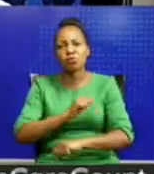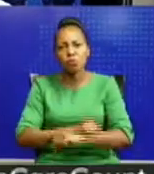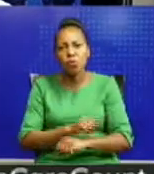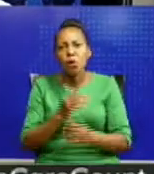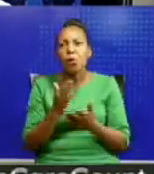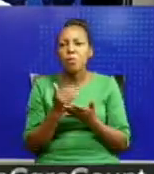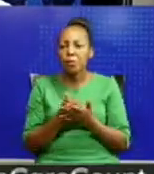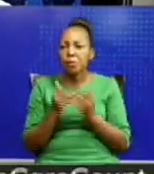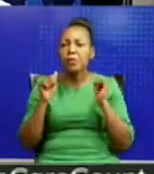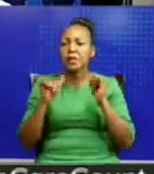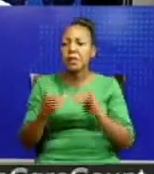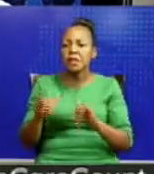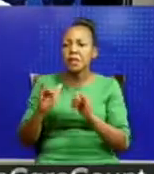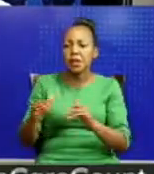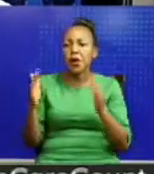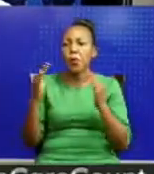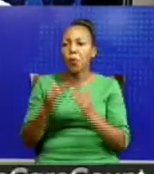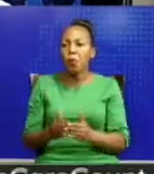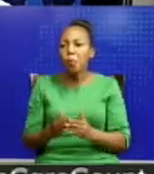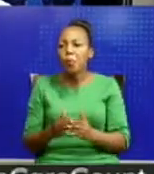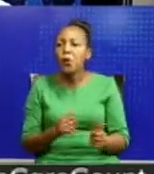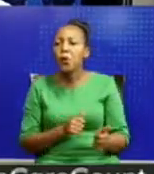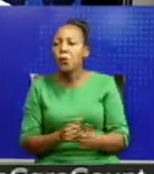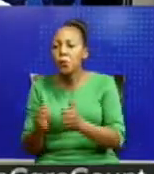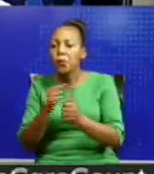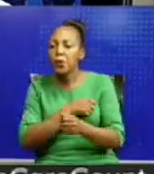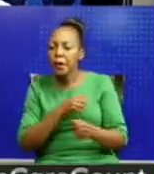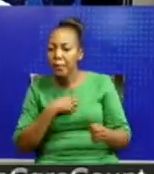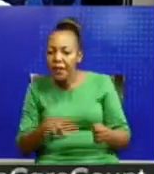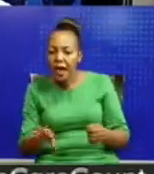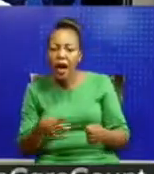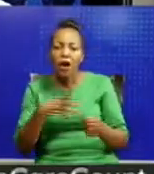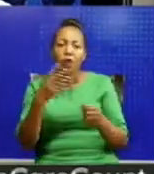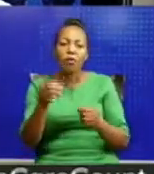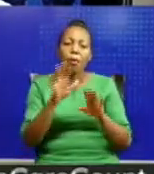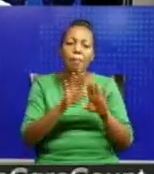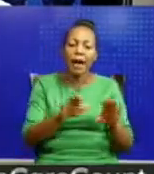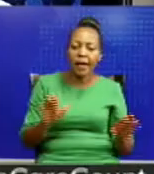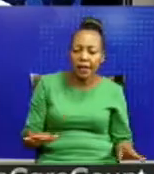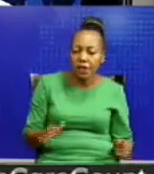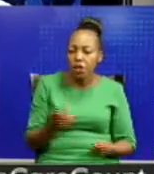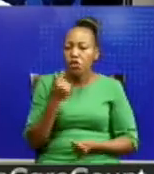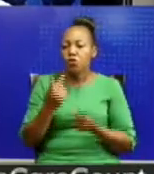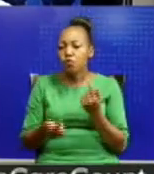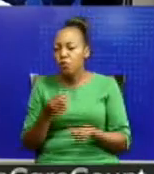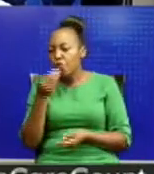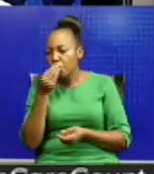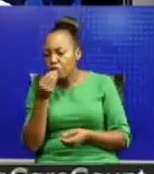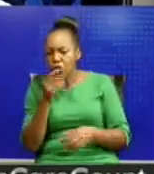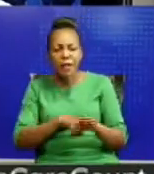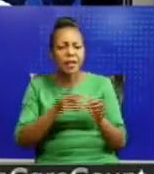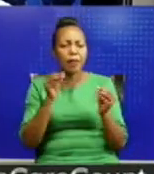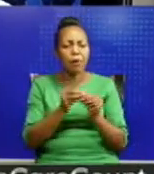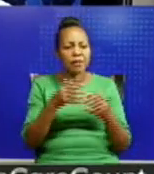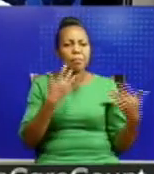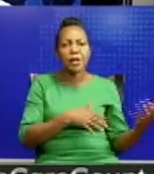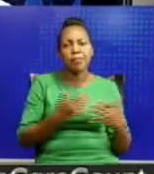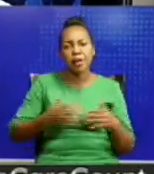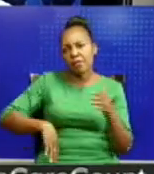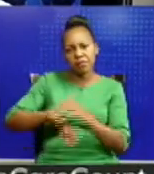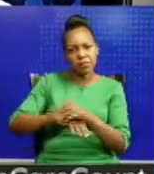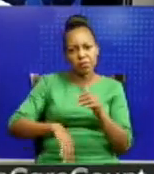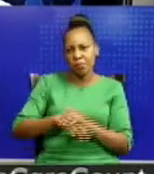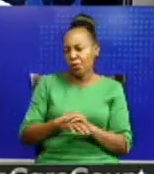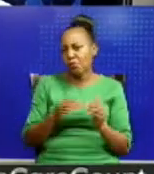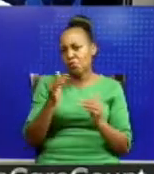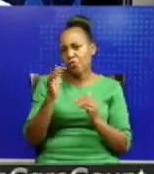because I have to be the one who is going to go with the mother, to go to the market, to cook for the other children when the boys are playing football. And